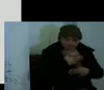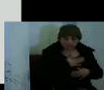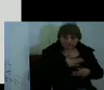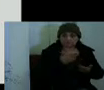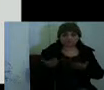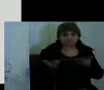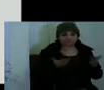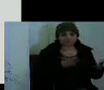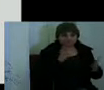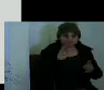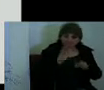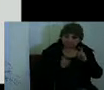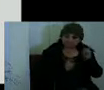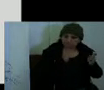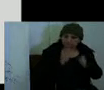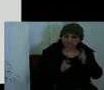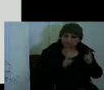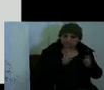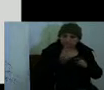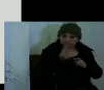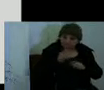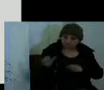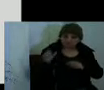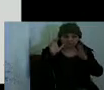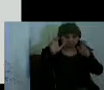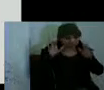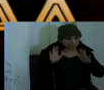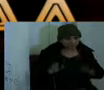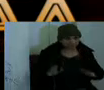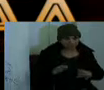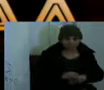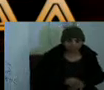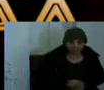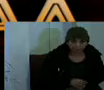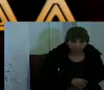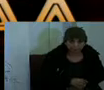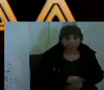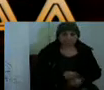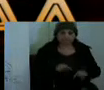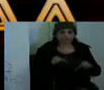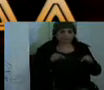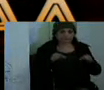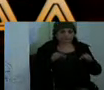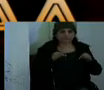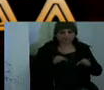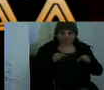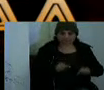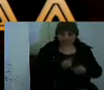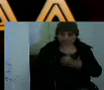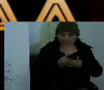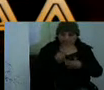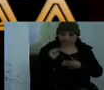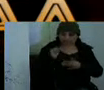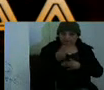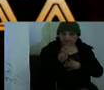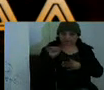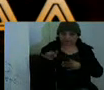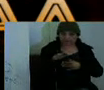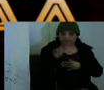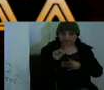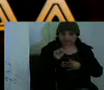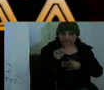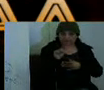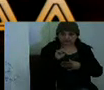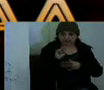So please bring your donations on any Sunday. This Thursday, January 2nd, beginning